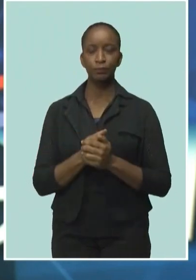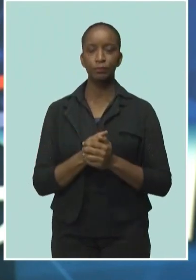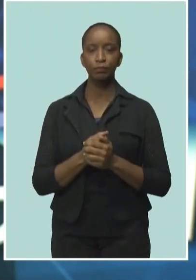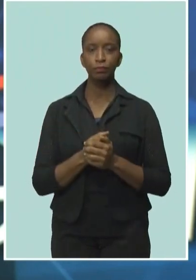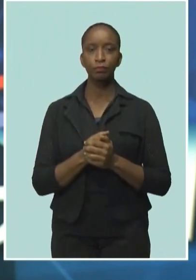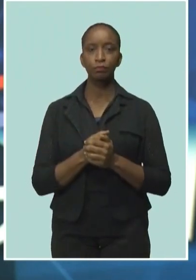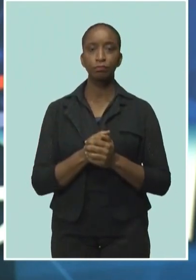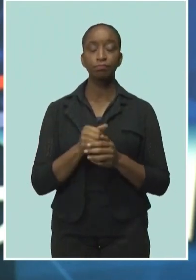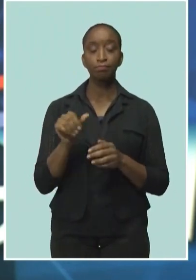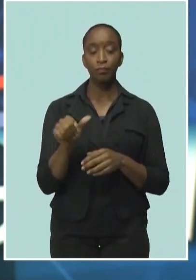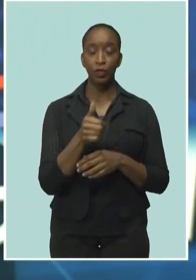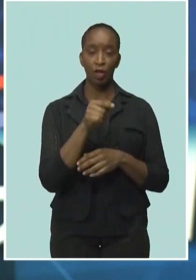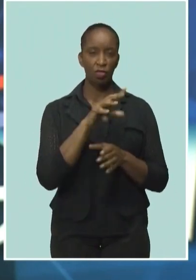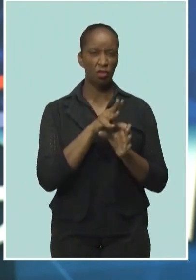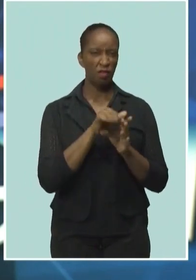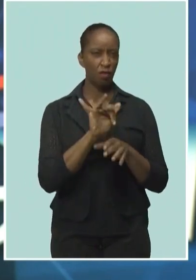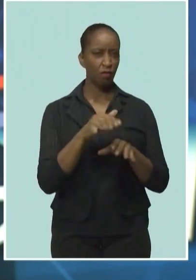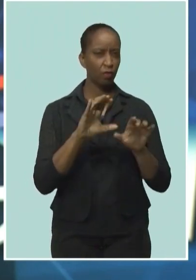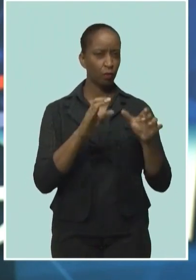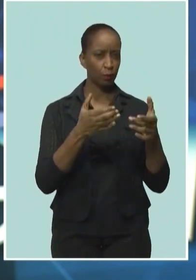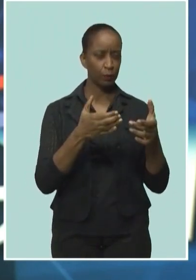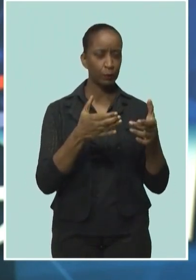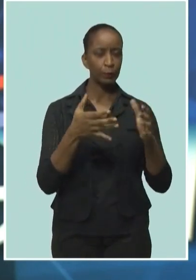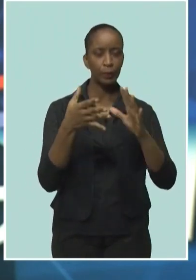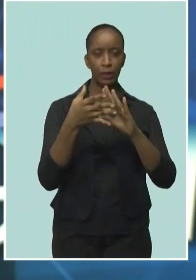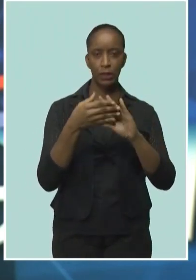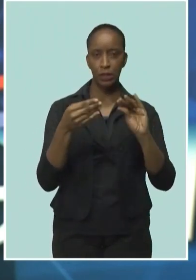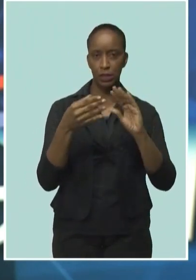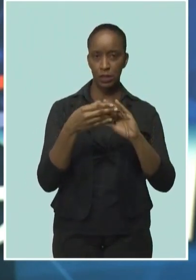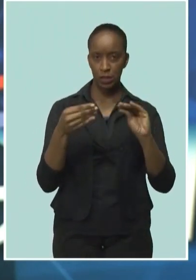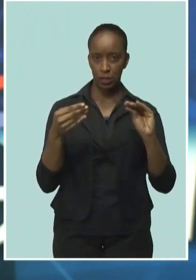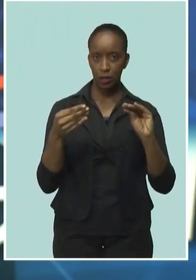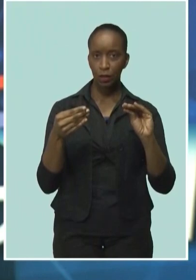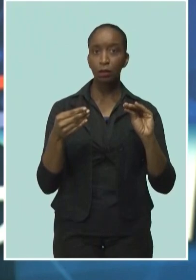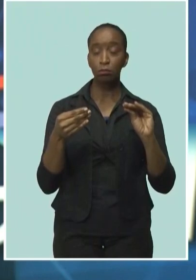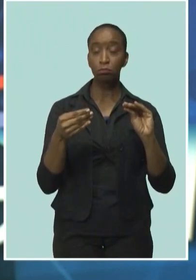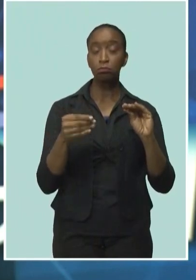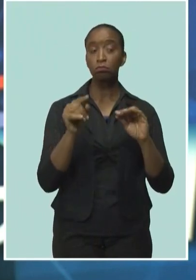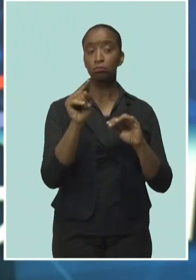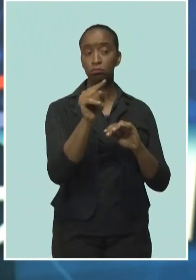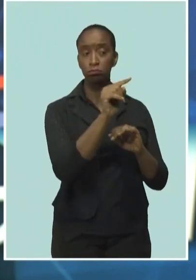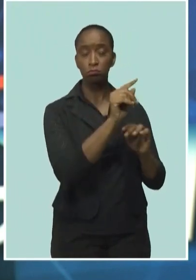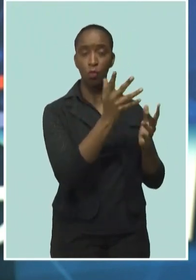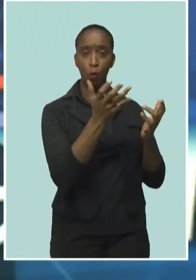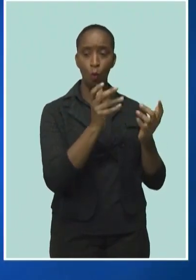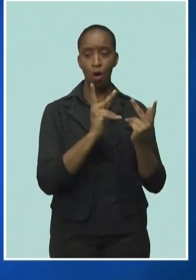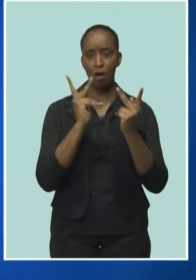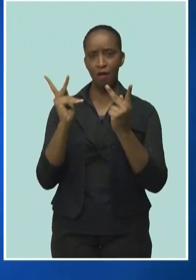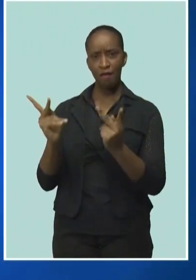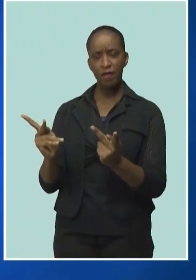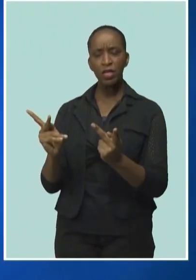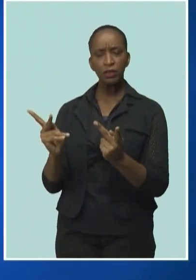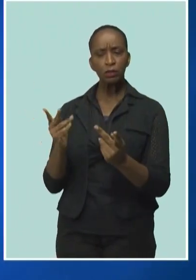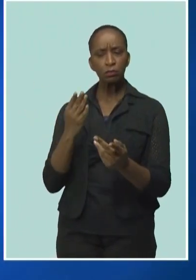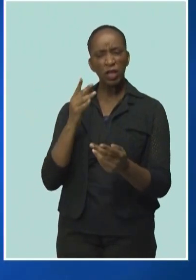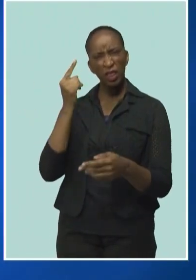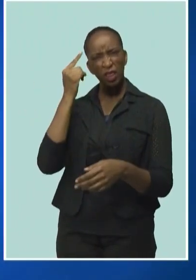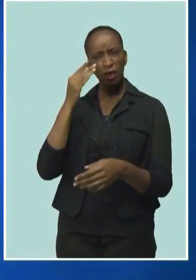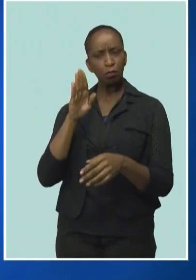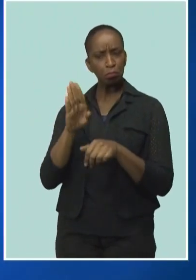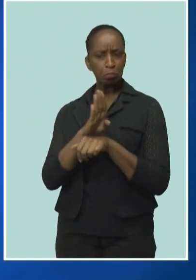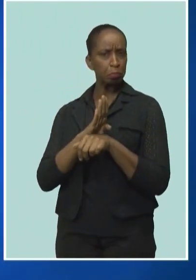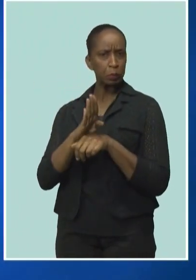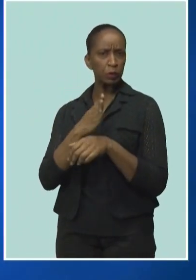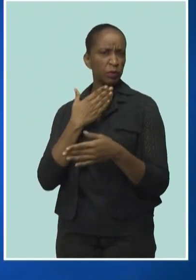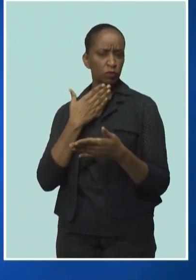UK, Cheryl Carter, says there's a continued confidence in the destination. We've been busy from the beginning to the end